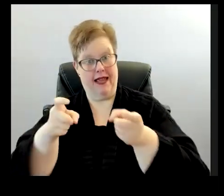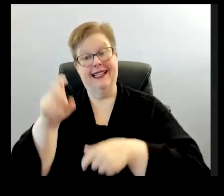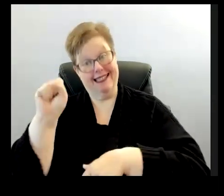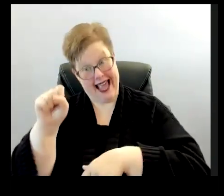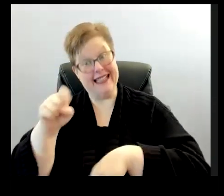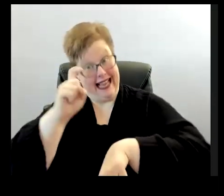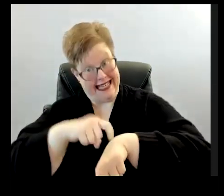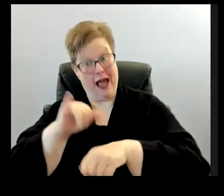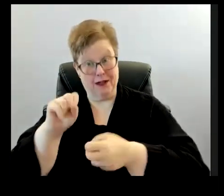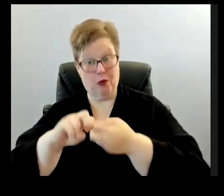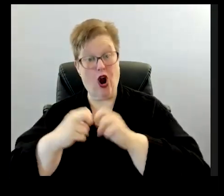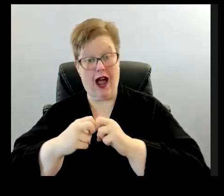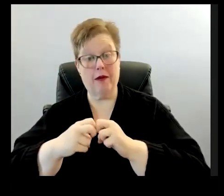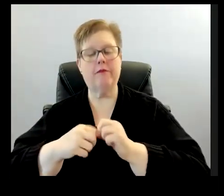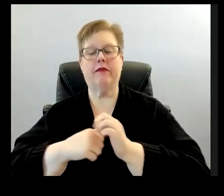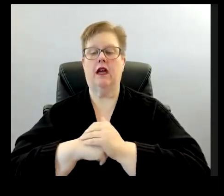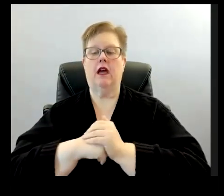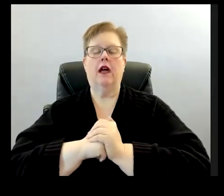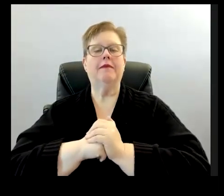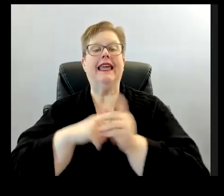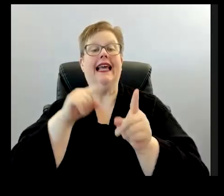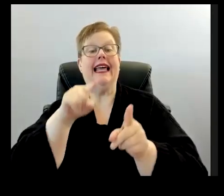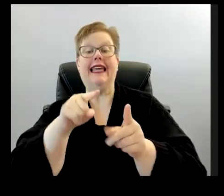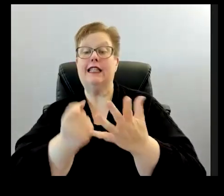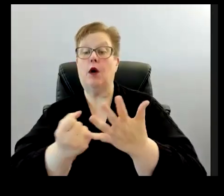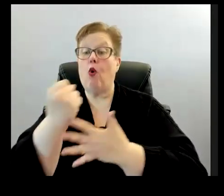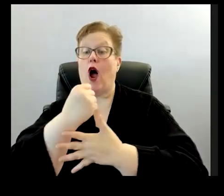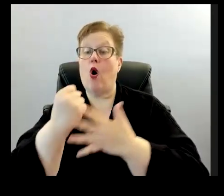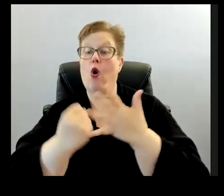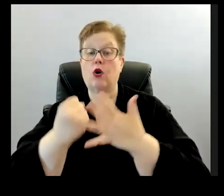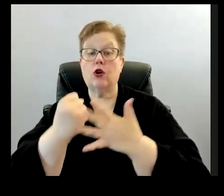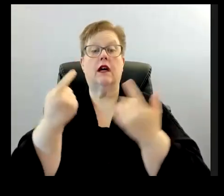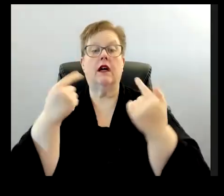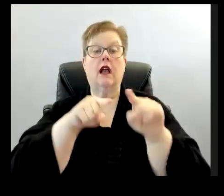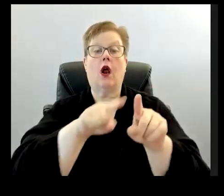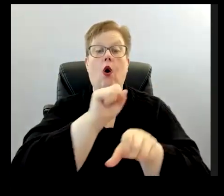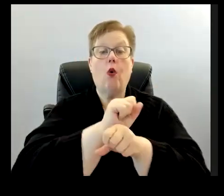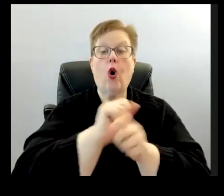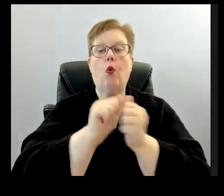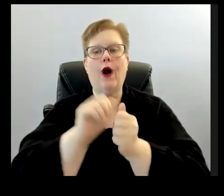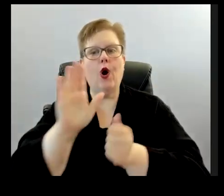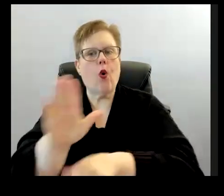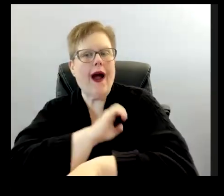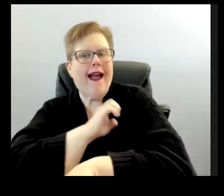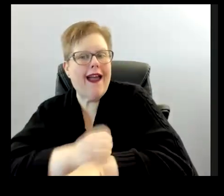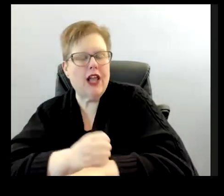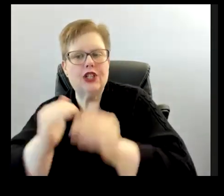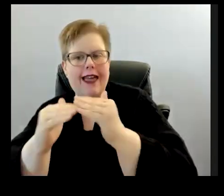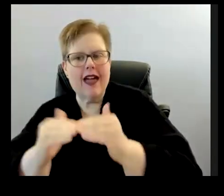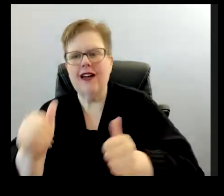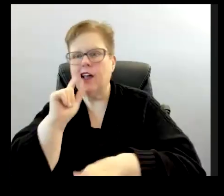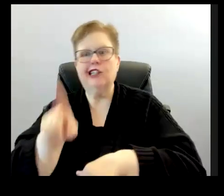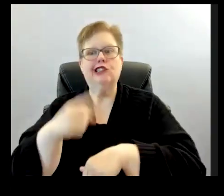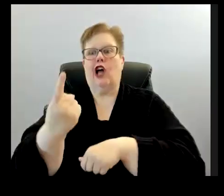is indeed a problem, but this prioritizes aligning work with energy levels and not just